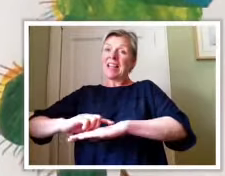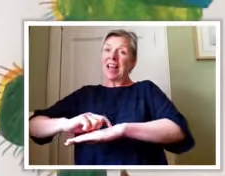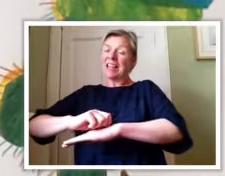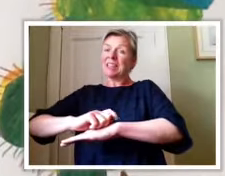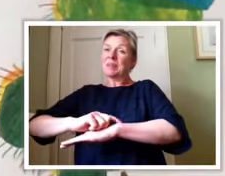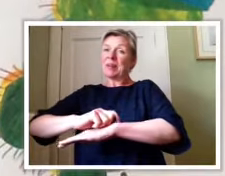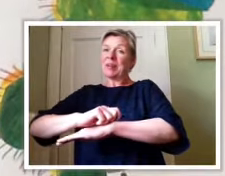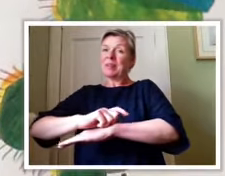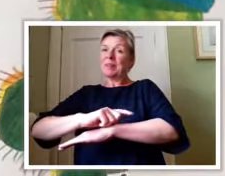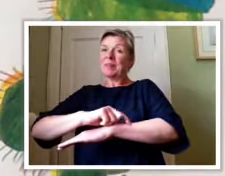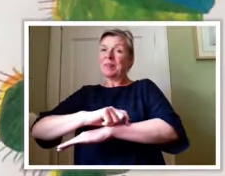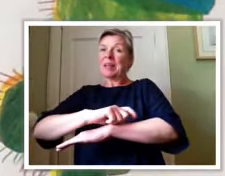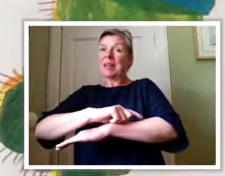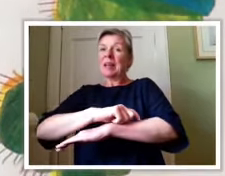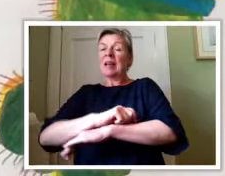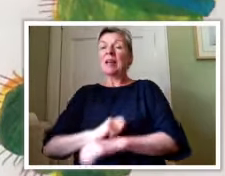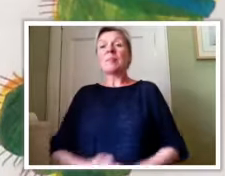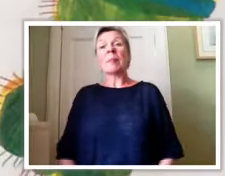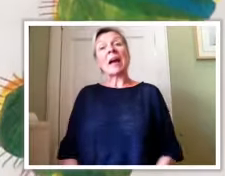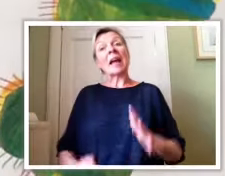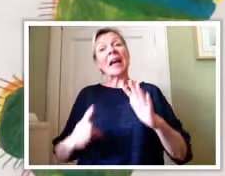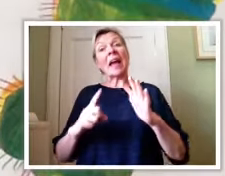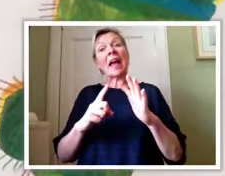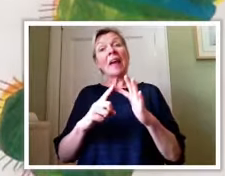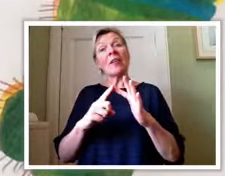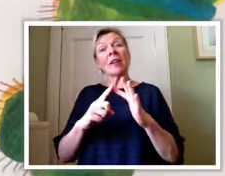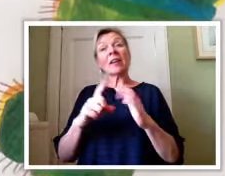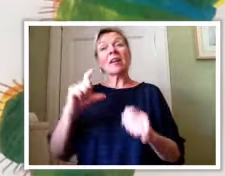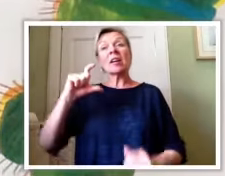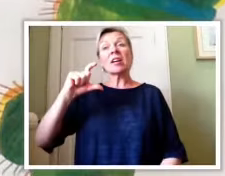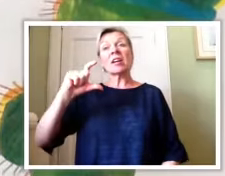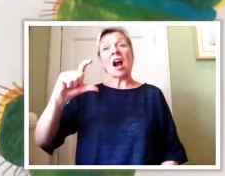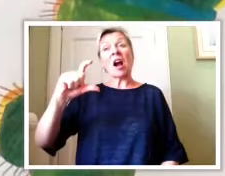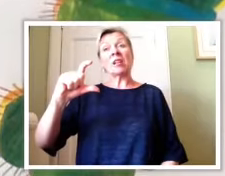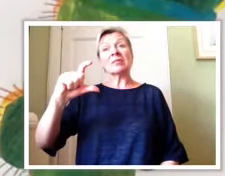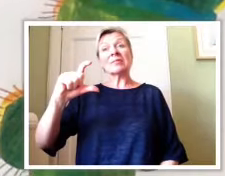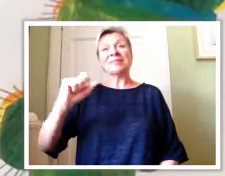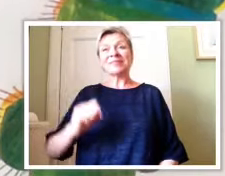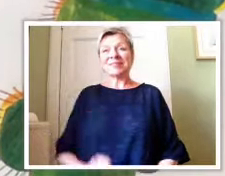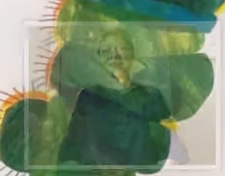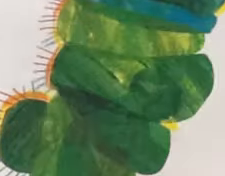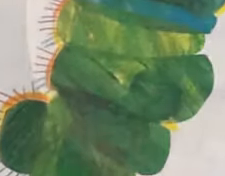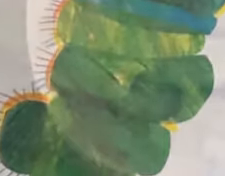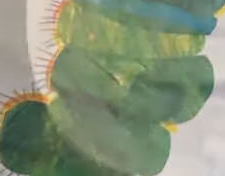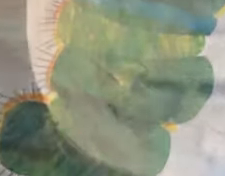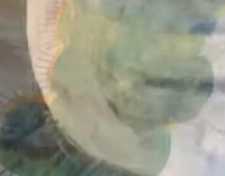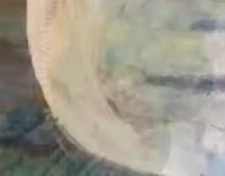Caterpillar by Eric Carle.